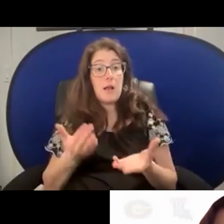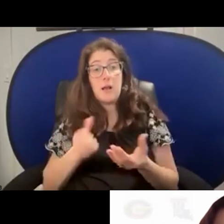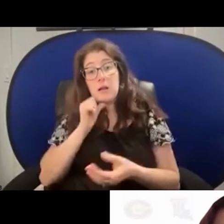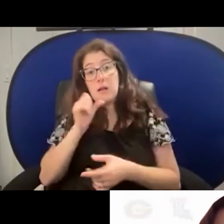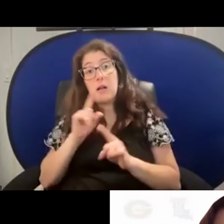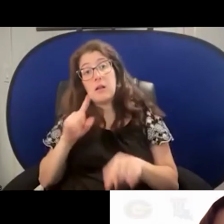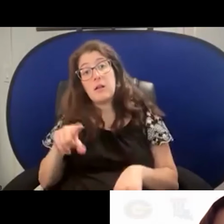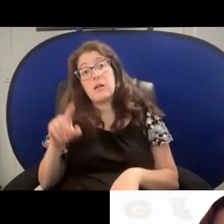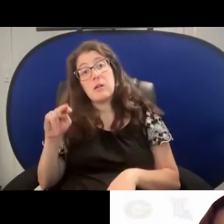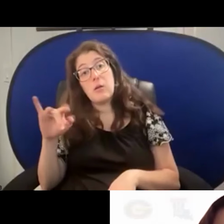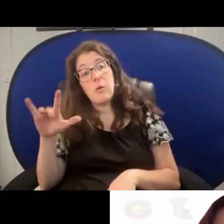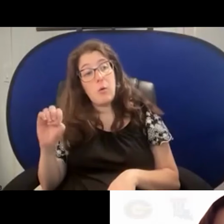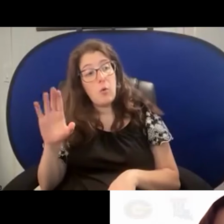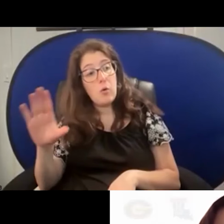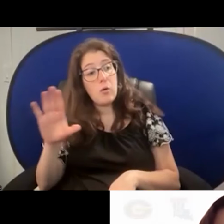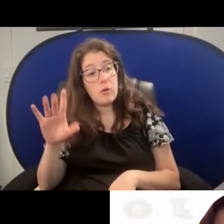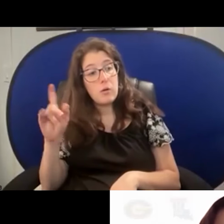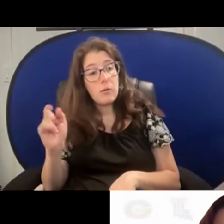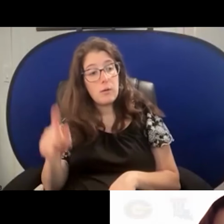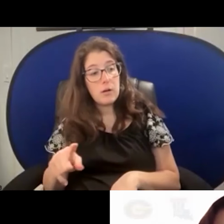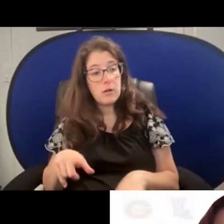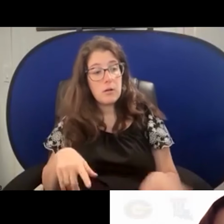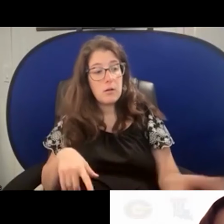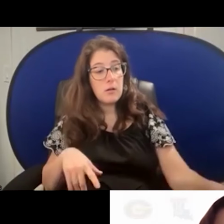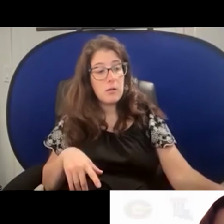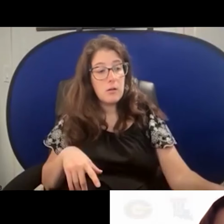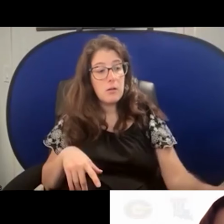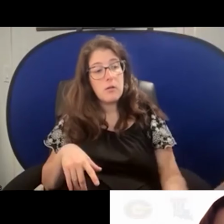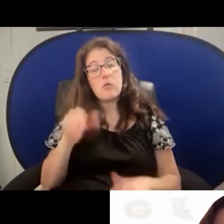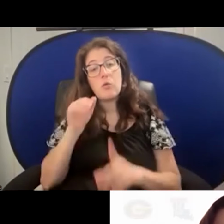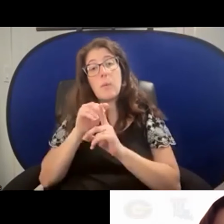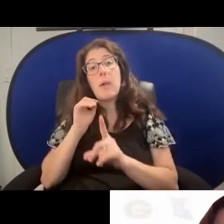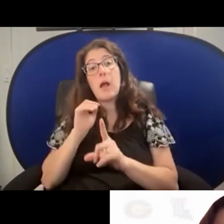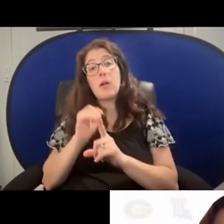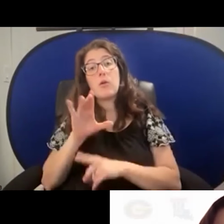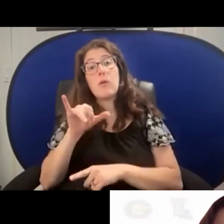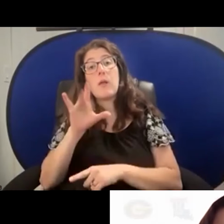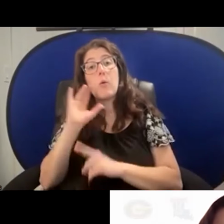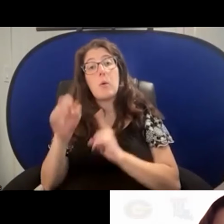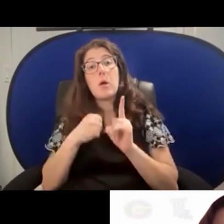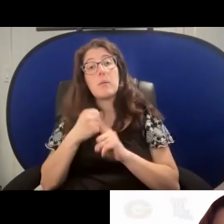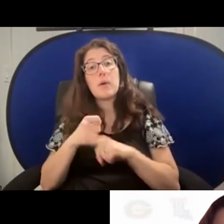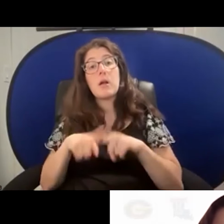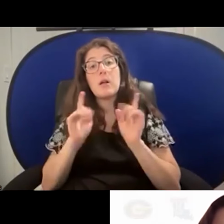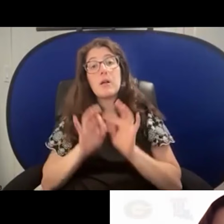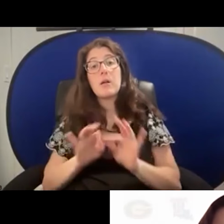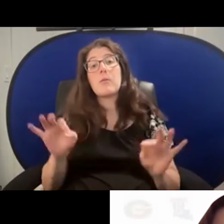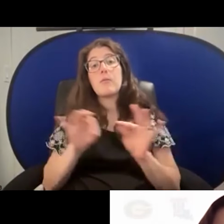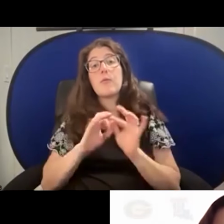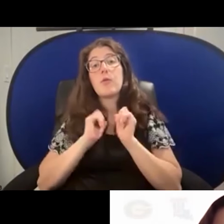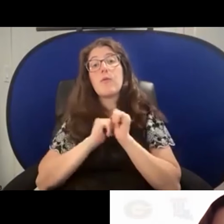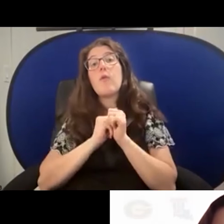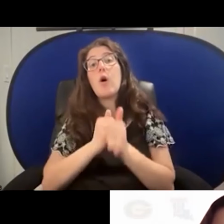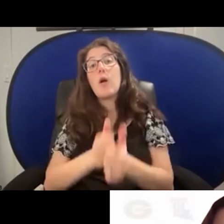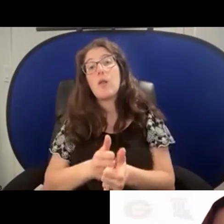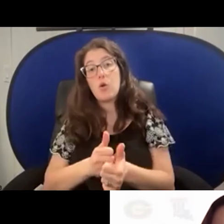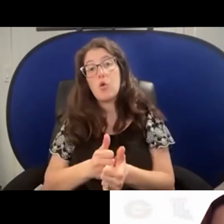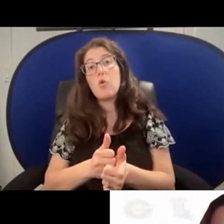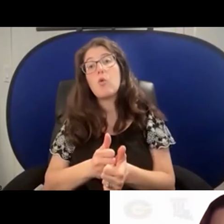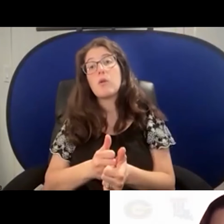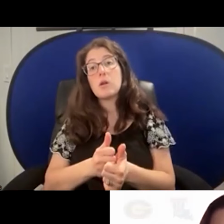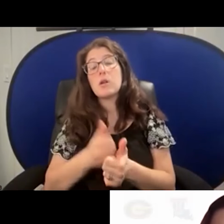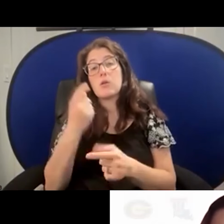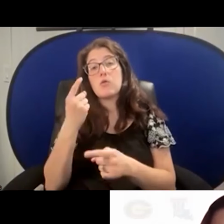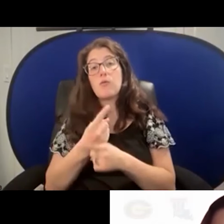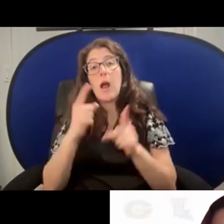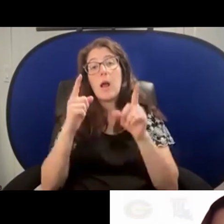question, but just a reminder, browsers do make a difference. So make sure that you are going with a recommended browser for the software that you're using. And